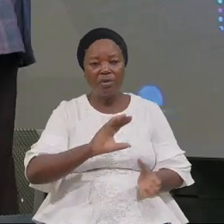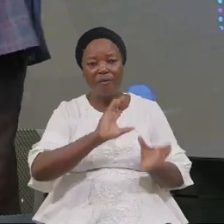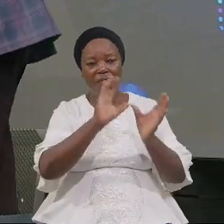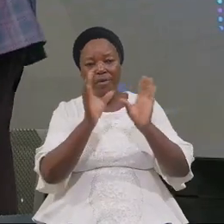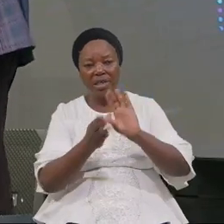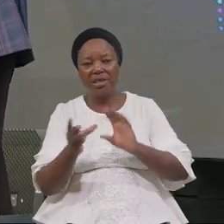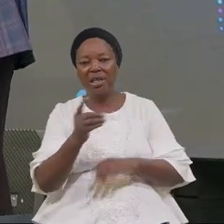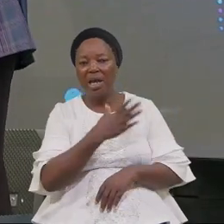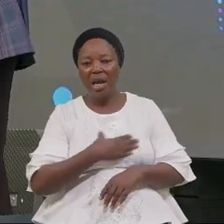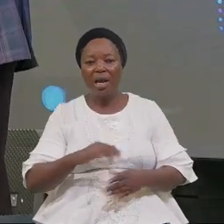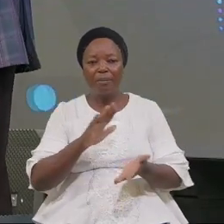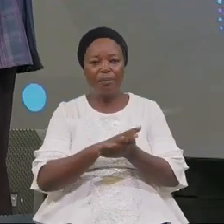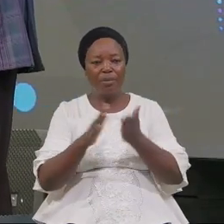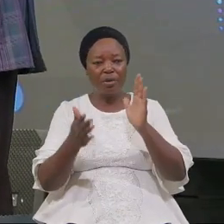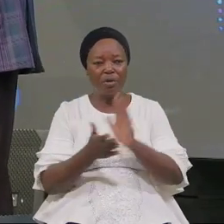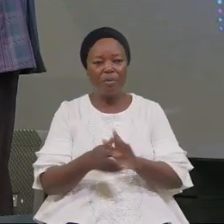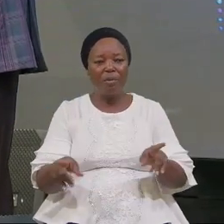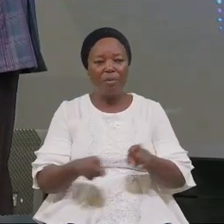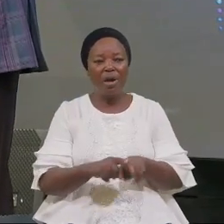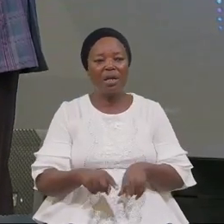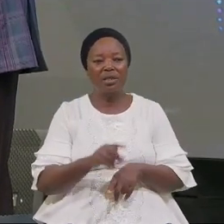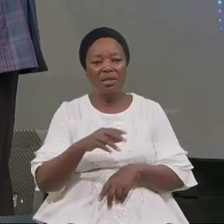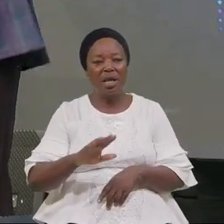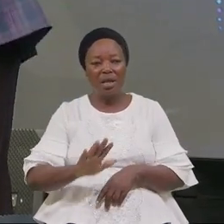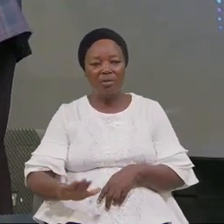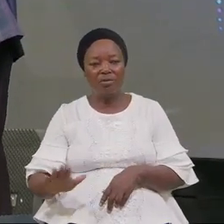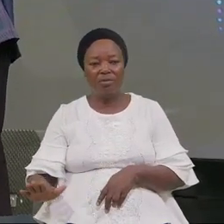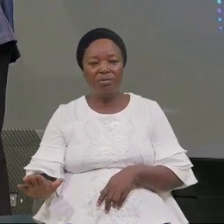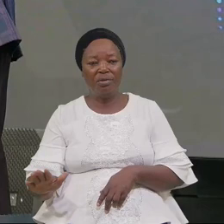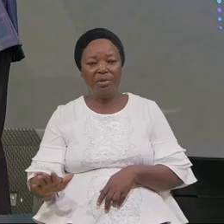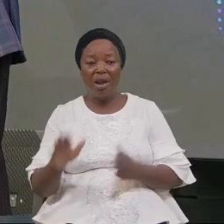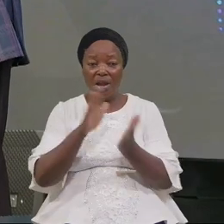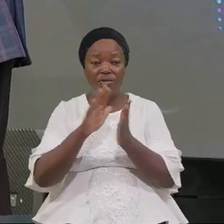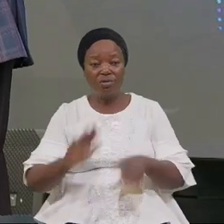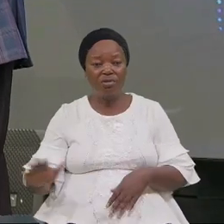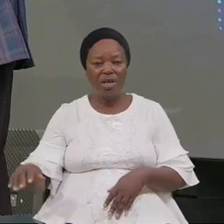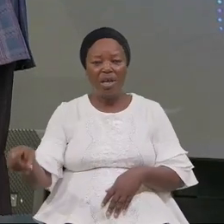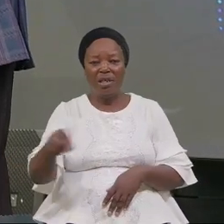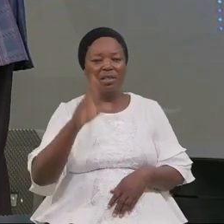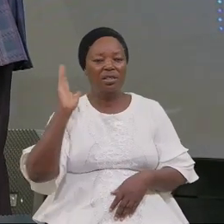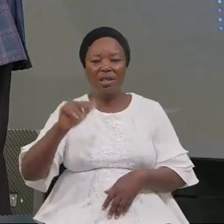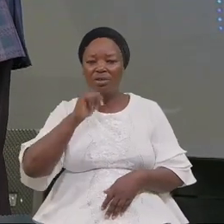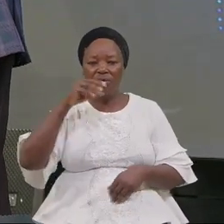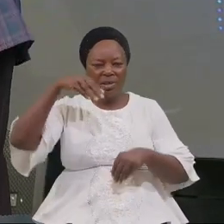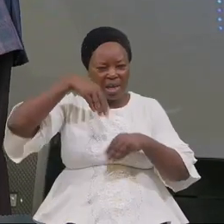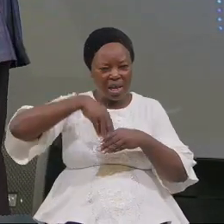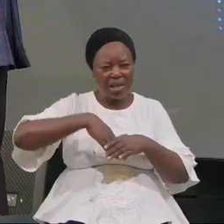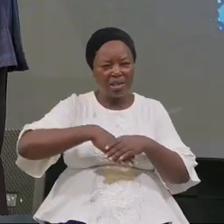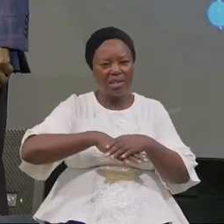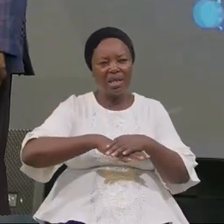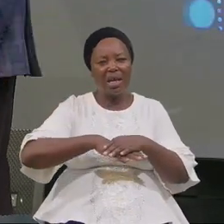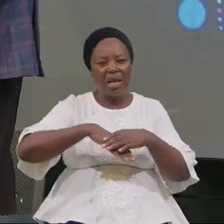and become as little children, ye shall not enter into